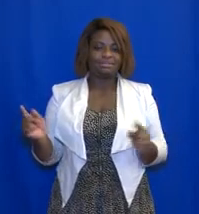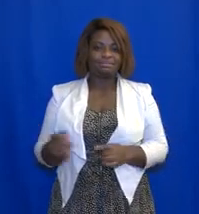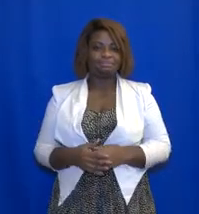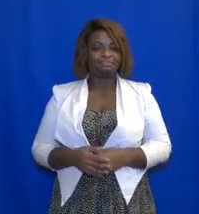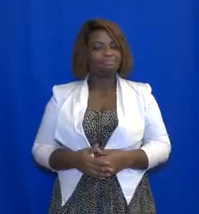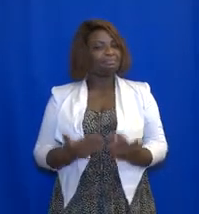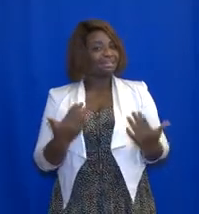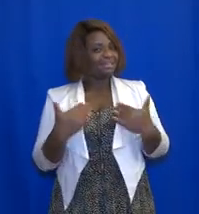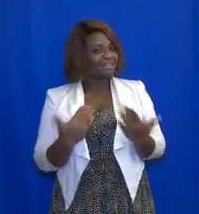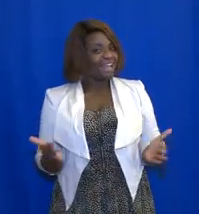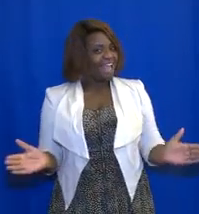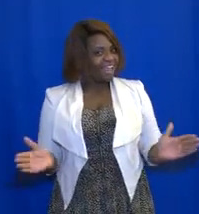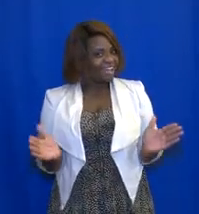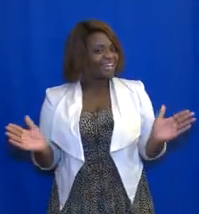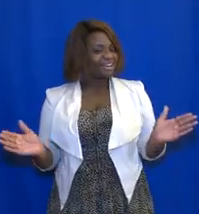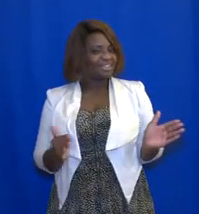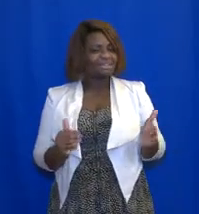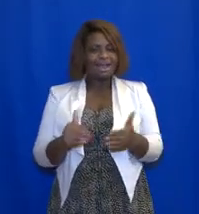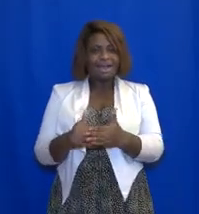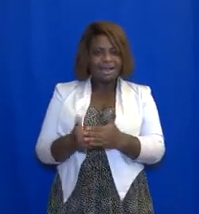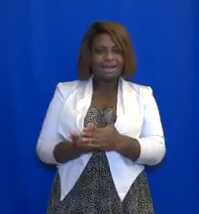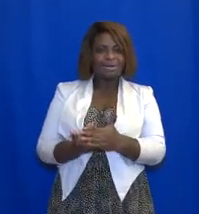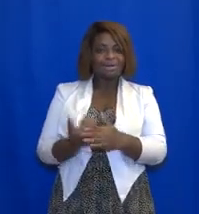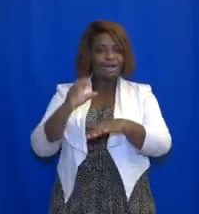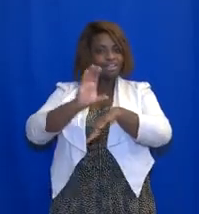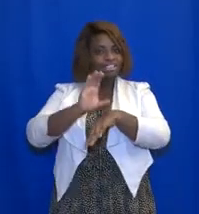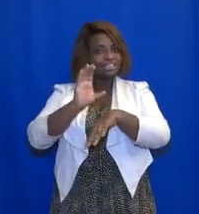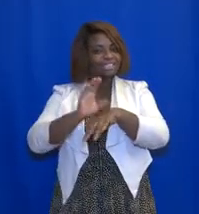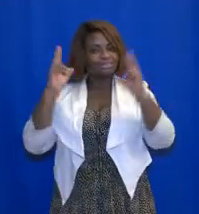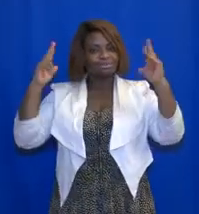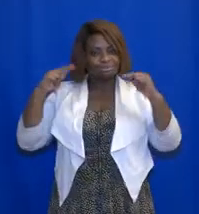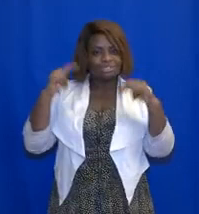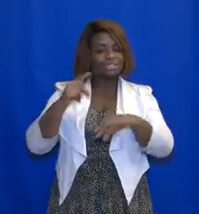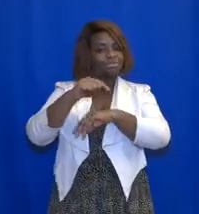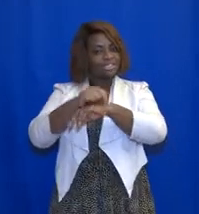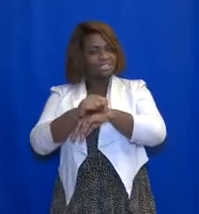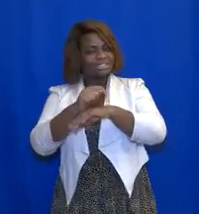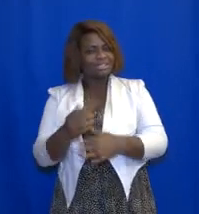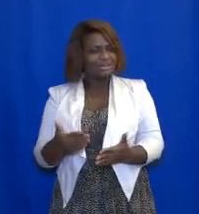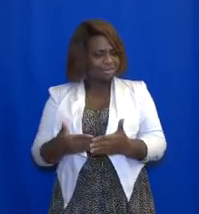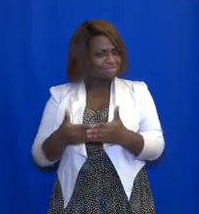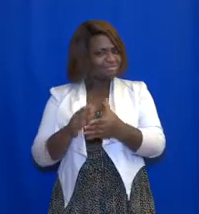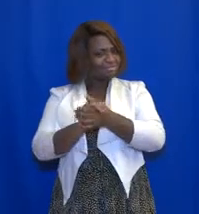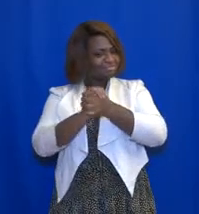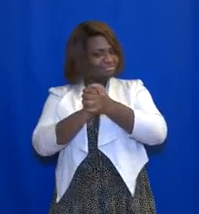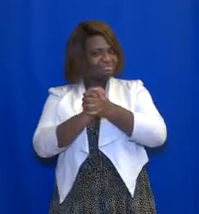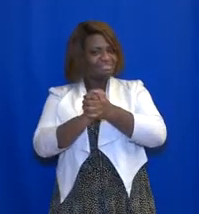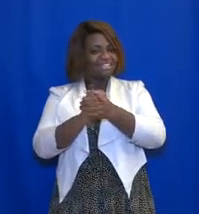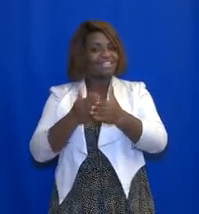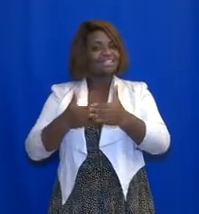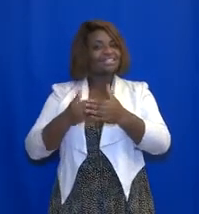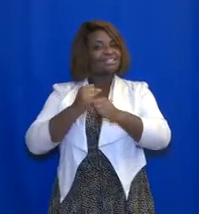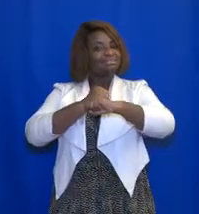I've been very encouraged by how our religious leaders have supported and embraced the fight